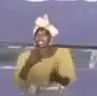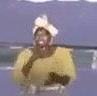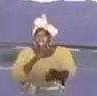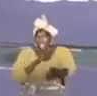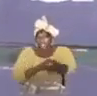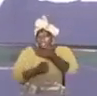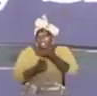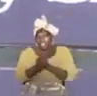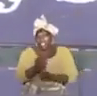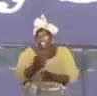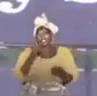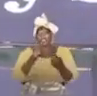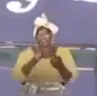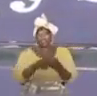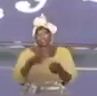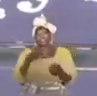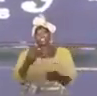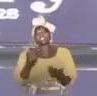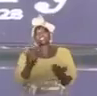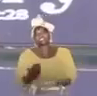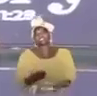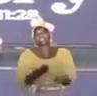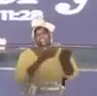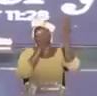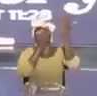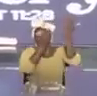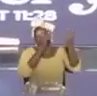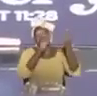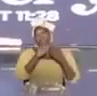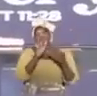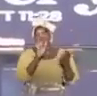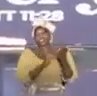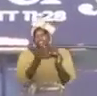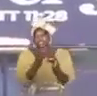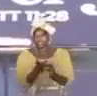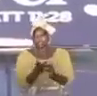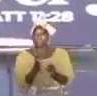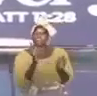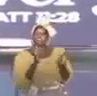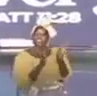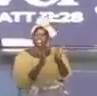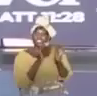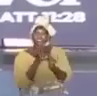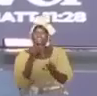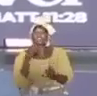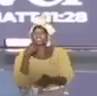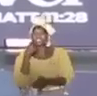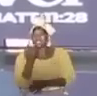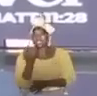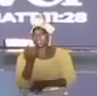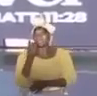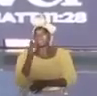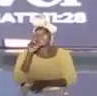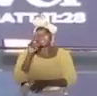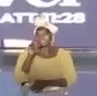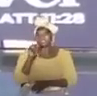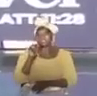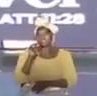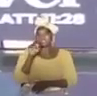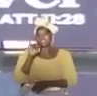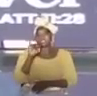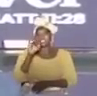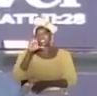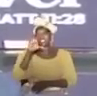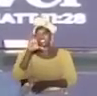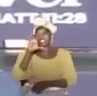substitutionary sacrifice of Jesus. Here's what Jesus said while he was speaking with Nicodemus. He said, for God so loved the world that